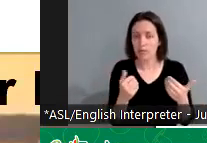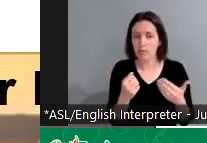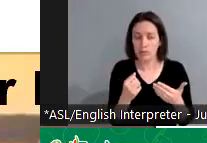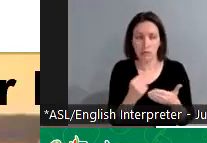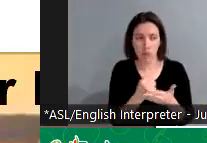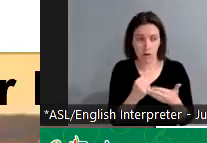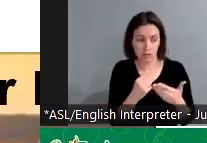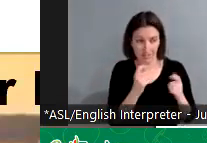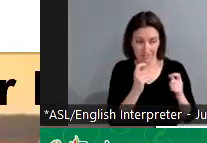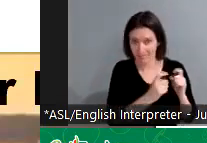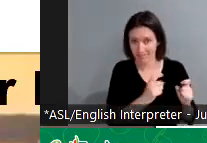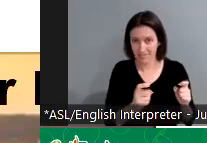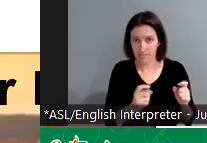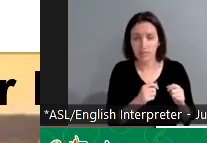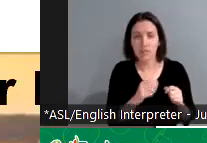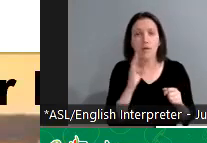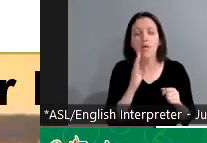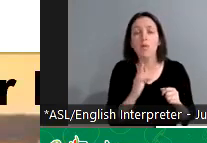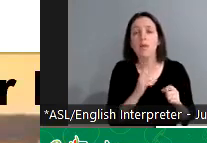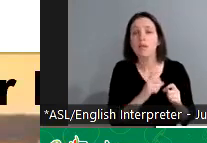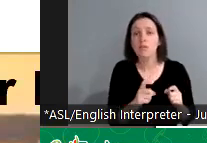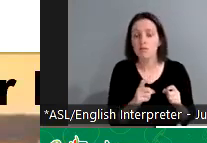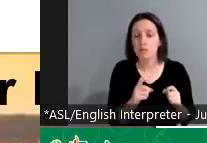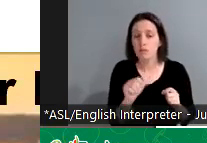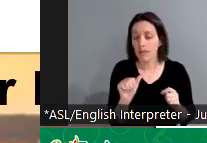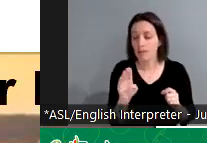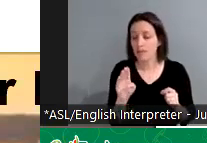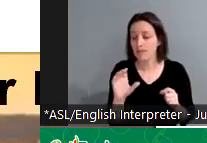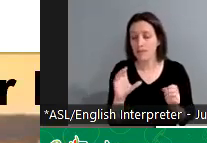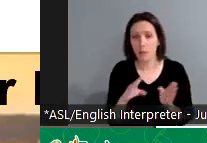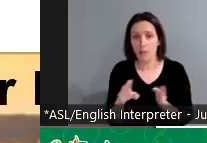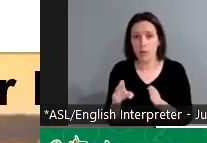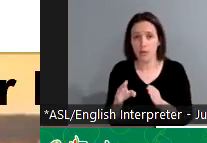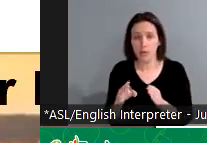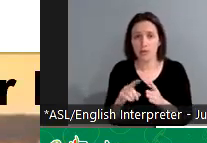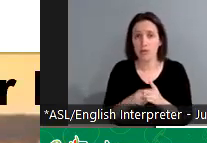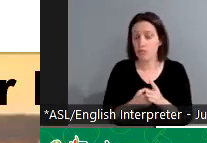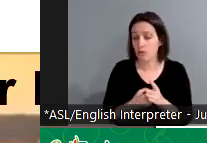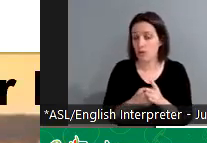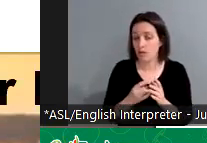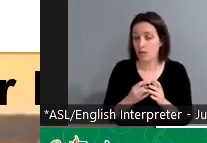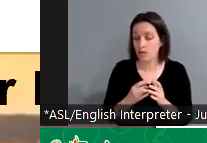they will be issued in alphabetical order by last name, beginning with the letter A.